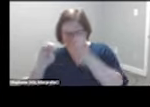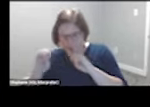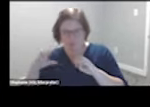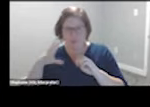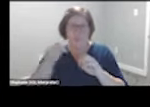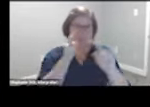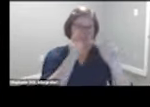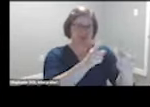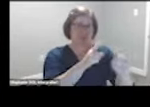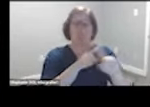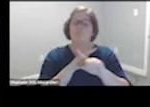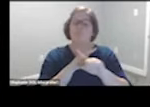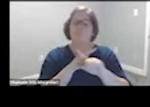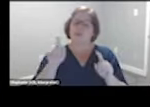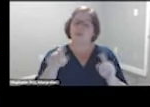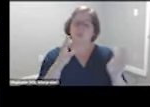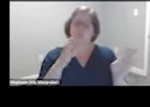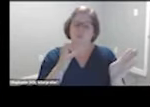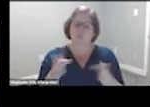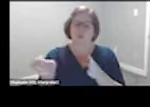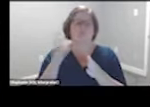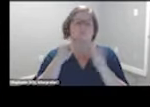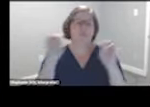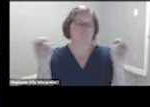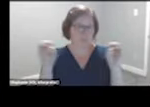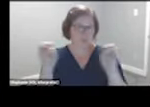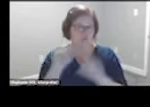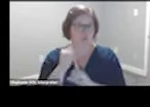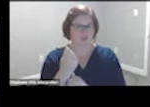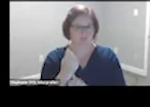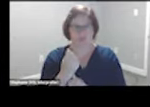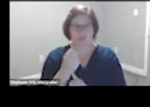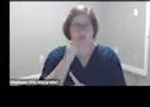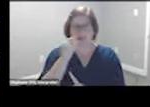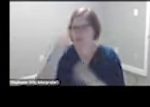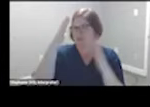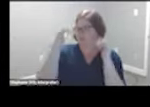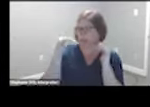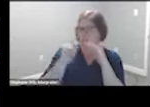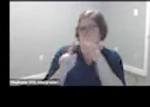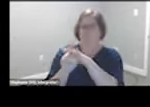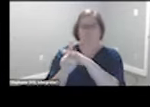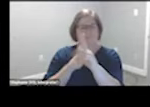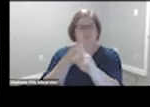also we should be prepared for the emergency situation, unexpected situation, was something